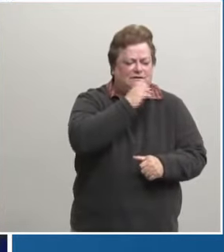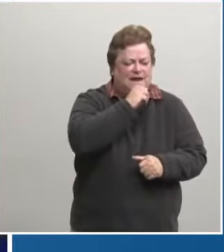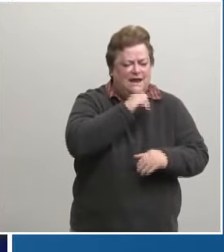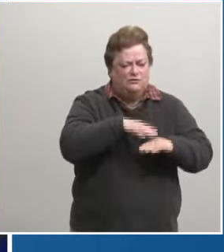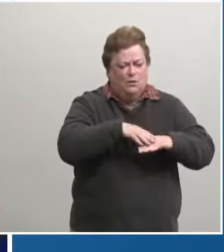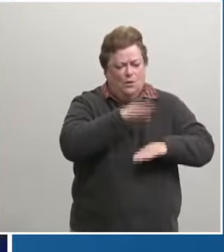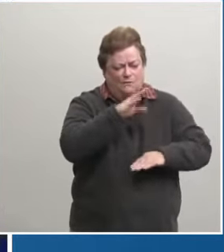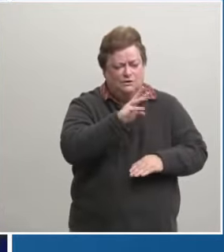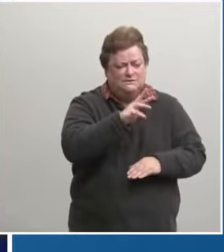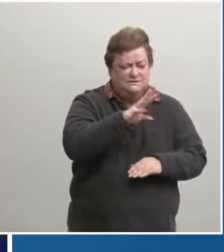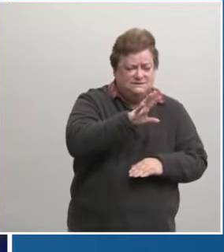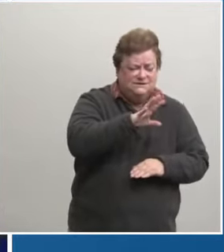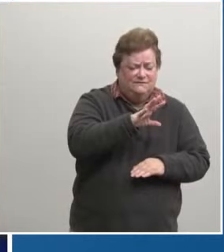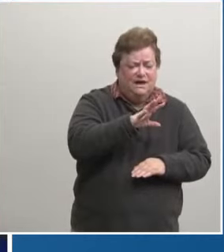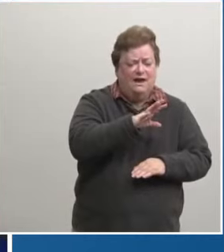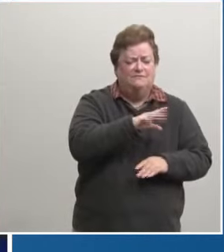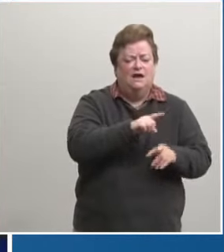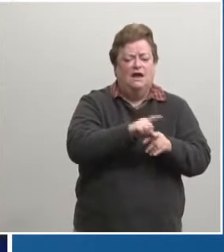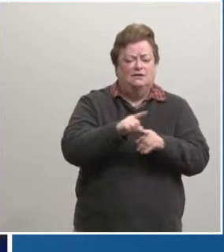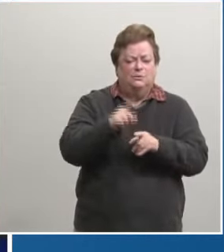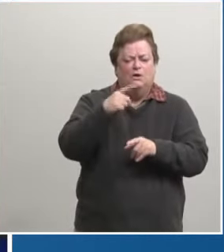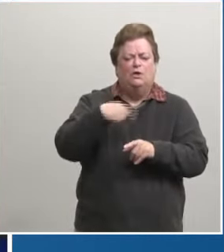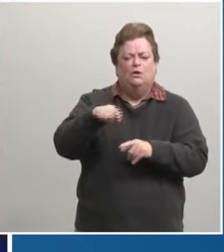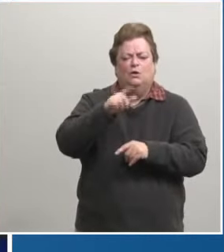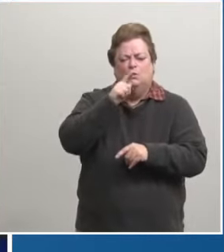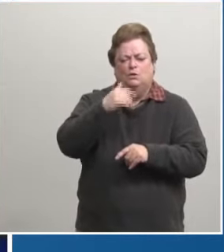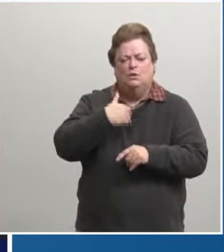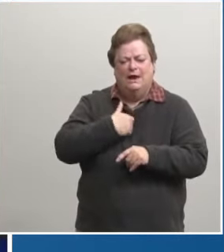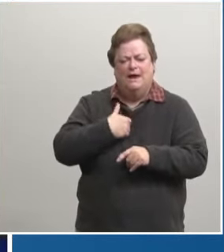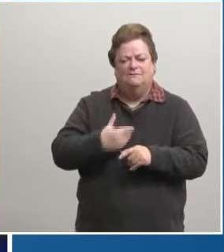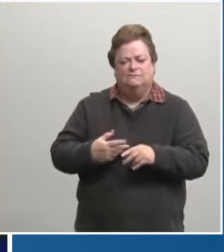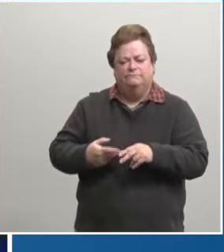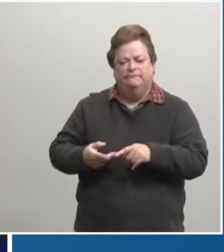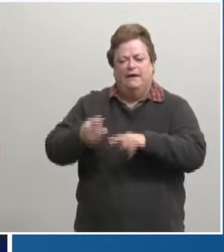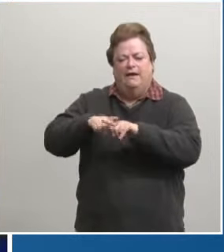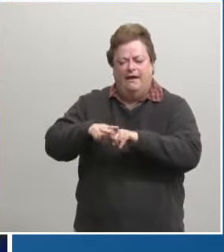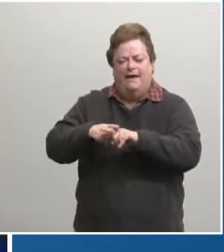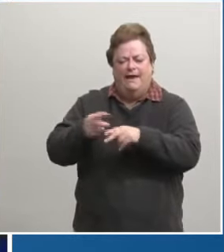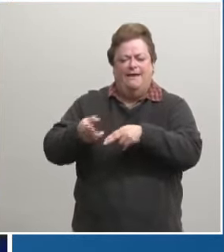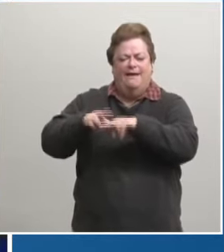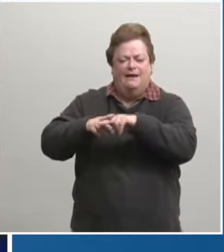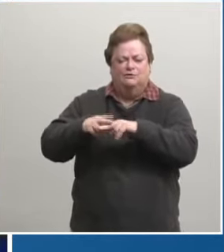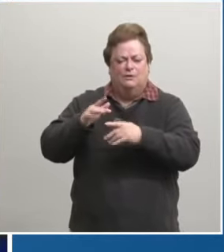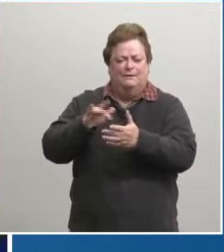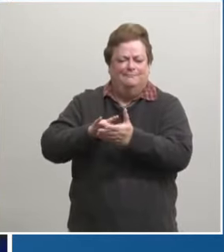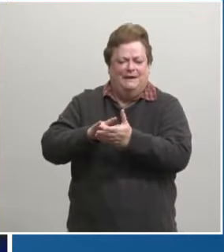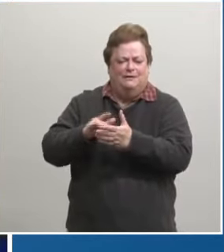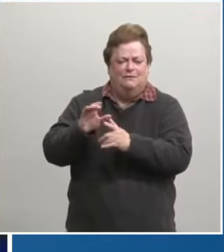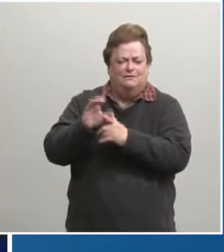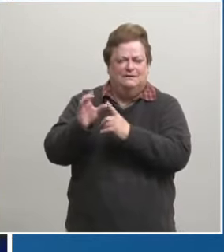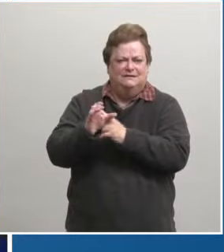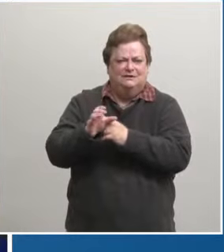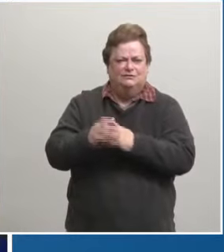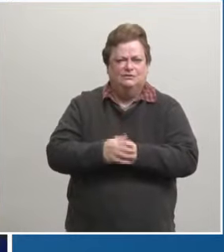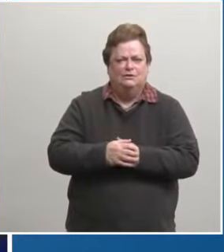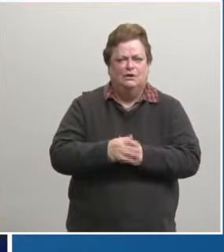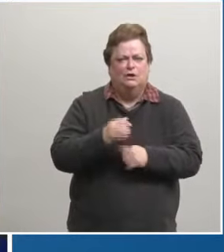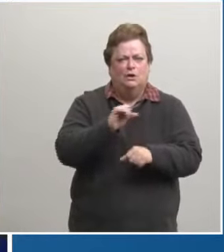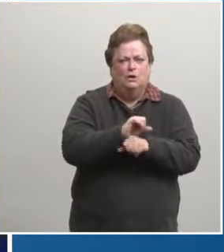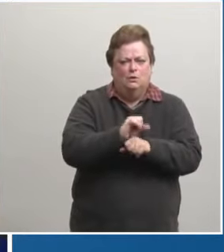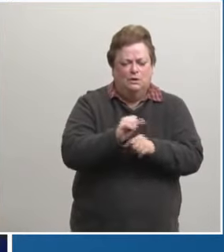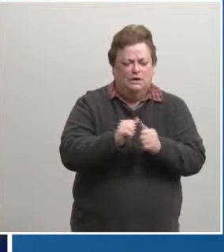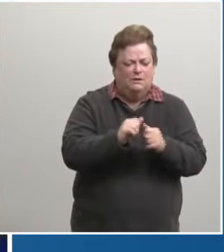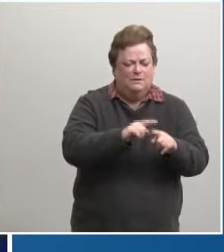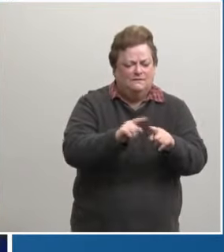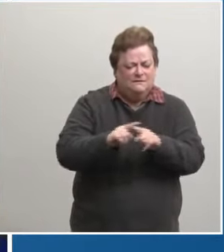age group, as well as those with underlying medical conditions. The department is also actively working with numerous